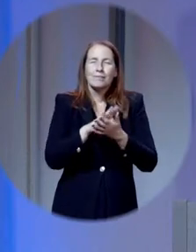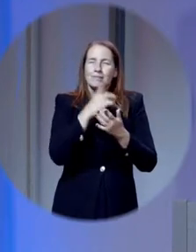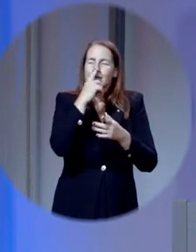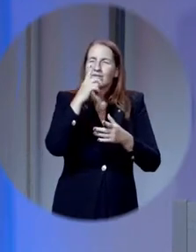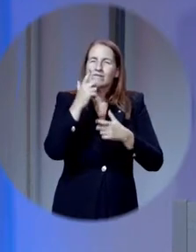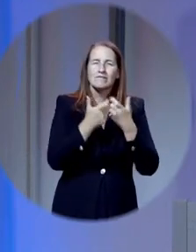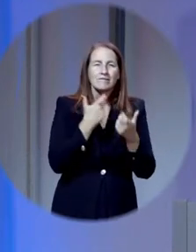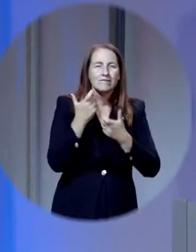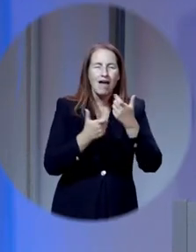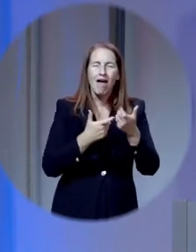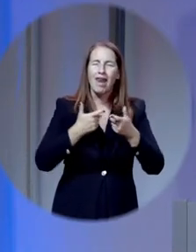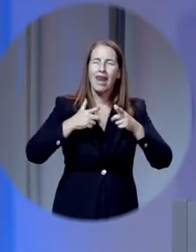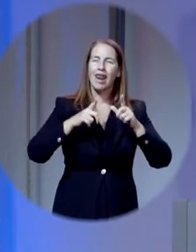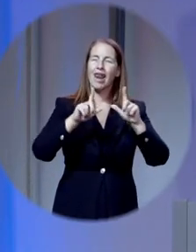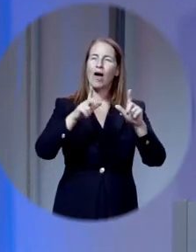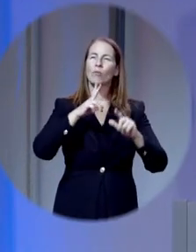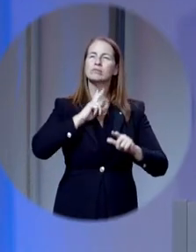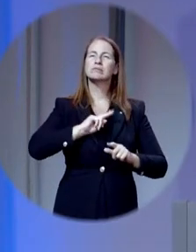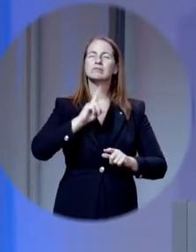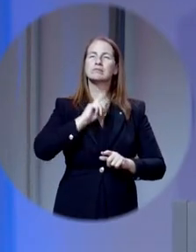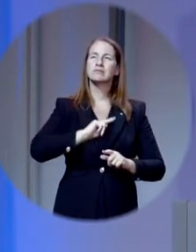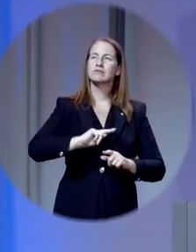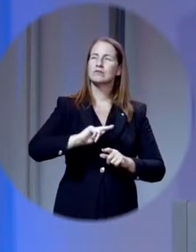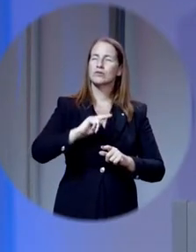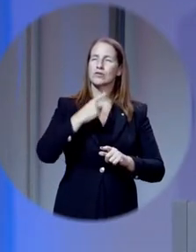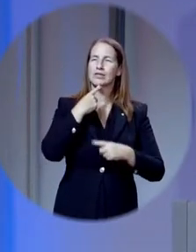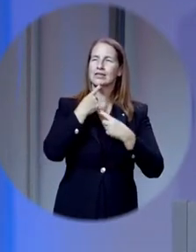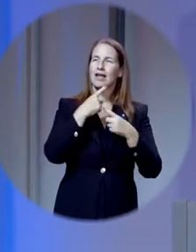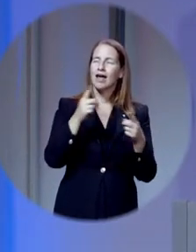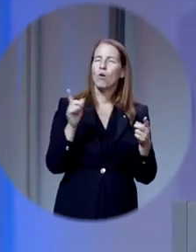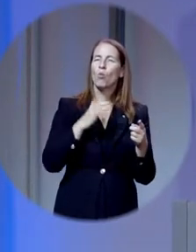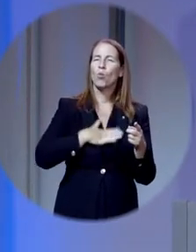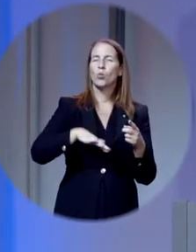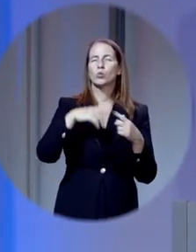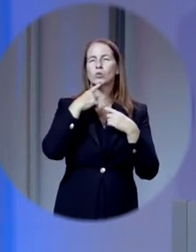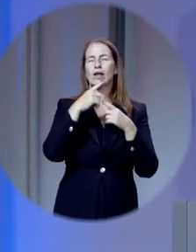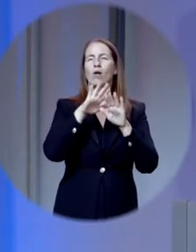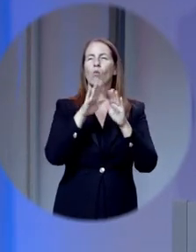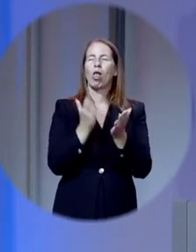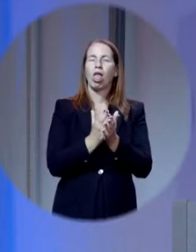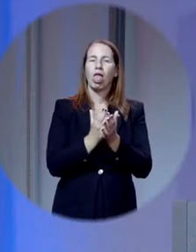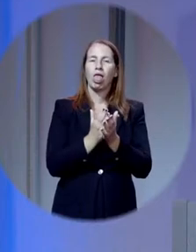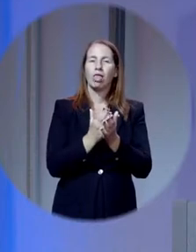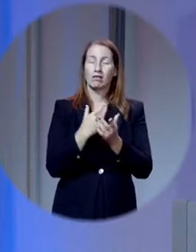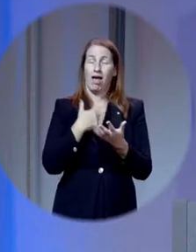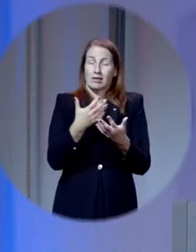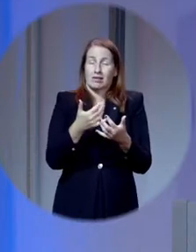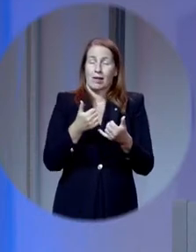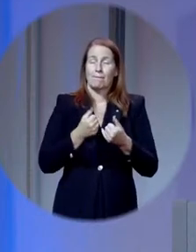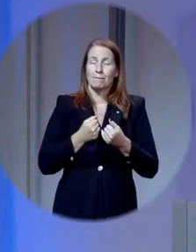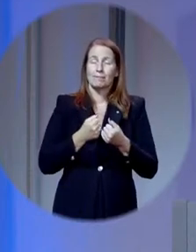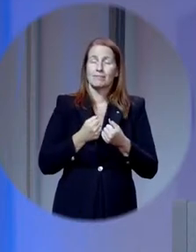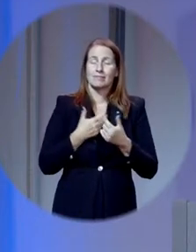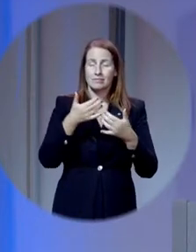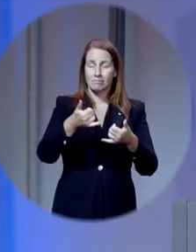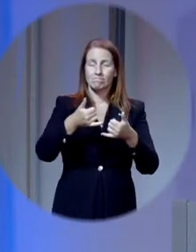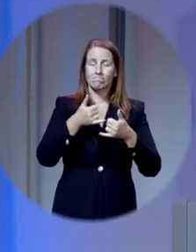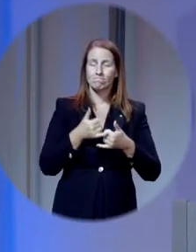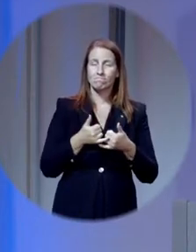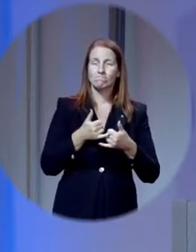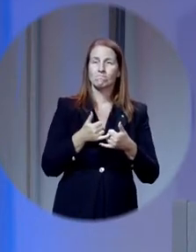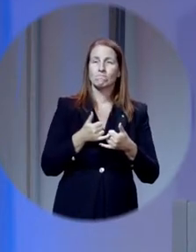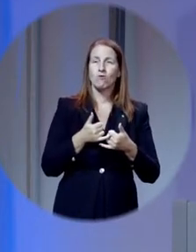to say in the world. And as I accept this prestigious award, I want you to ask you all to remember and to keep a few things in